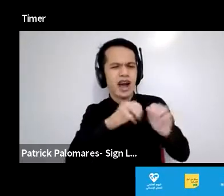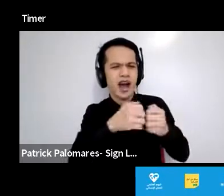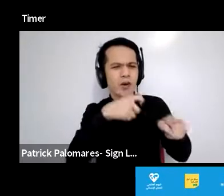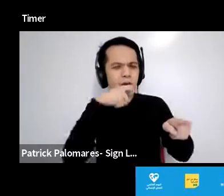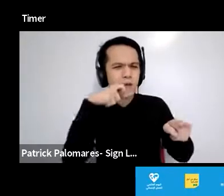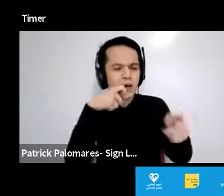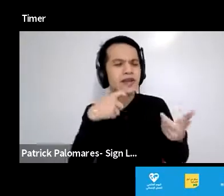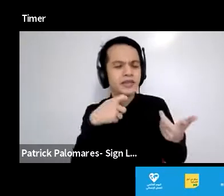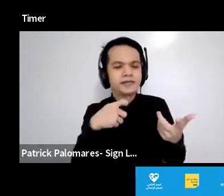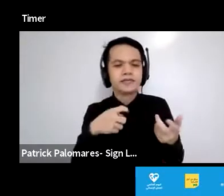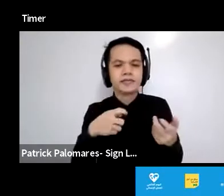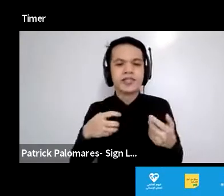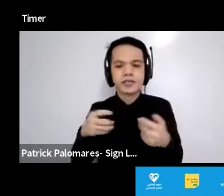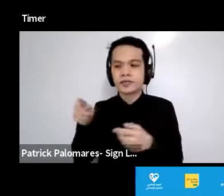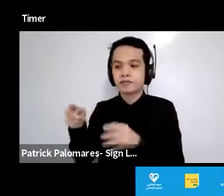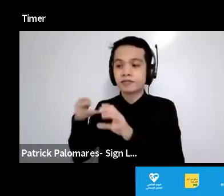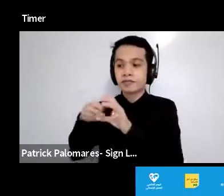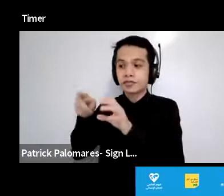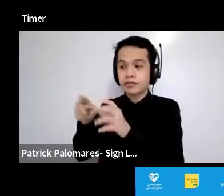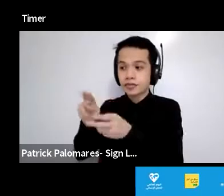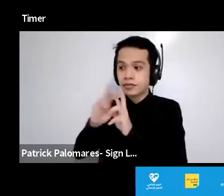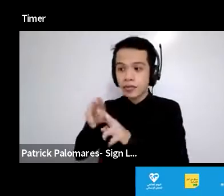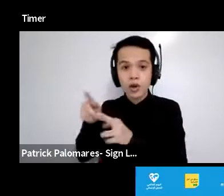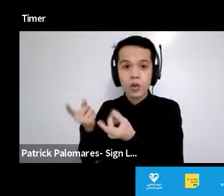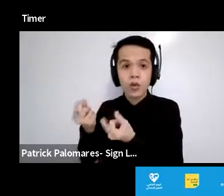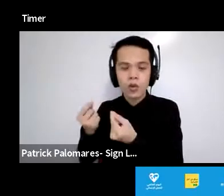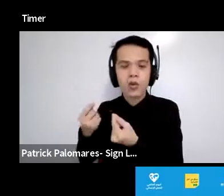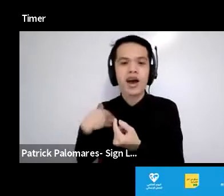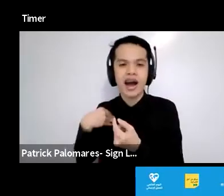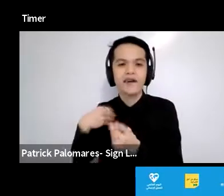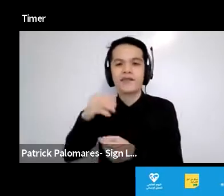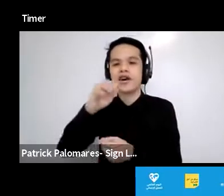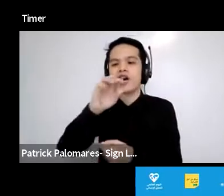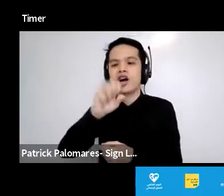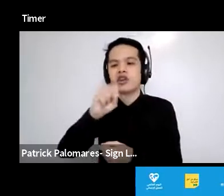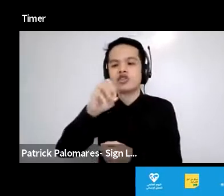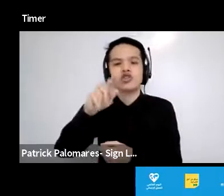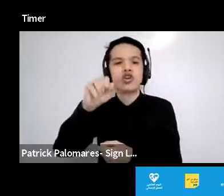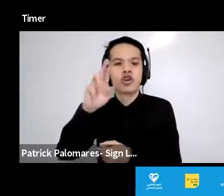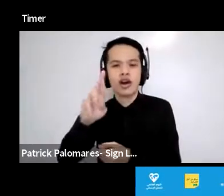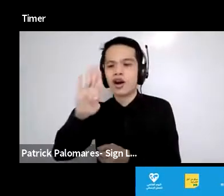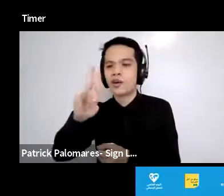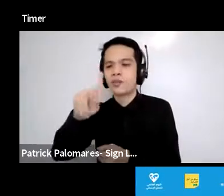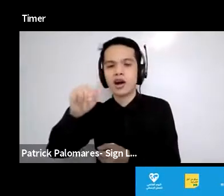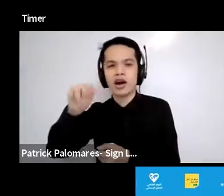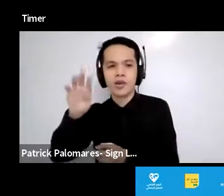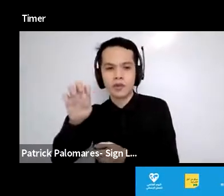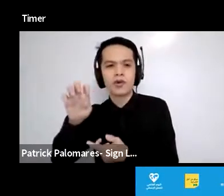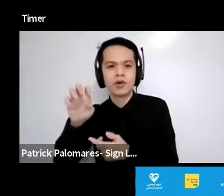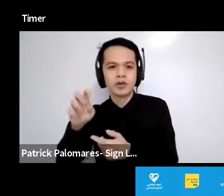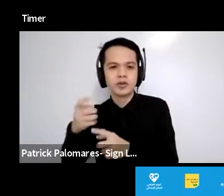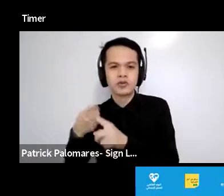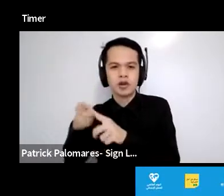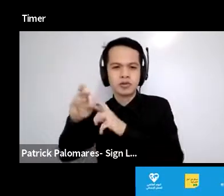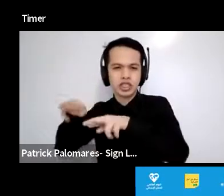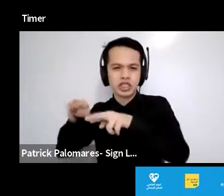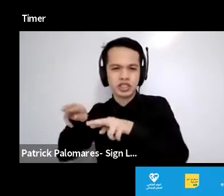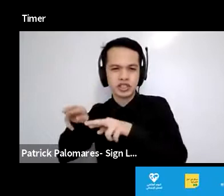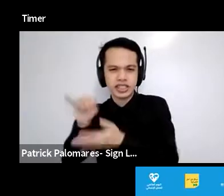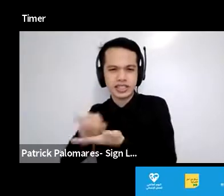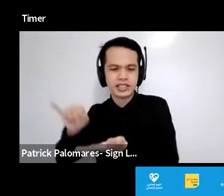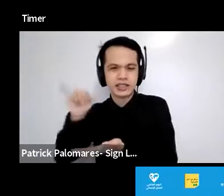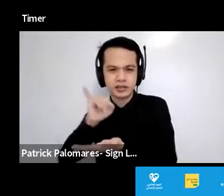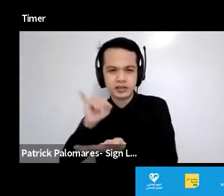our joint response provided 4 solar bubble dryers developed by the International Rice Research Institute,